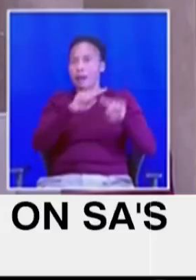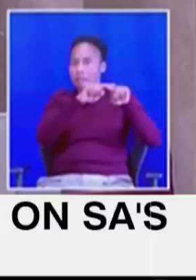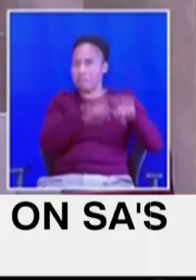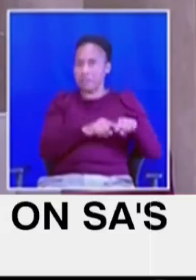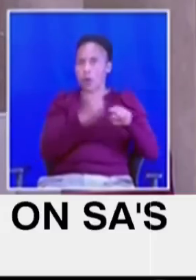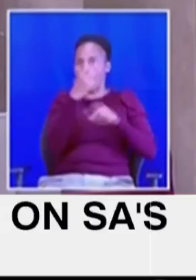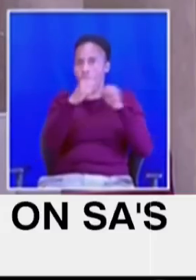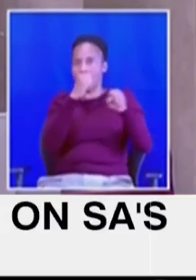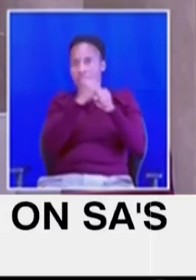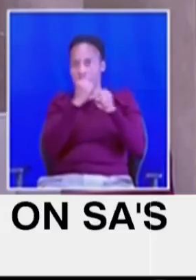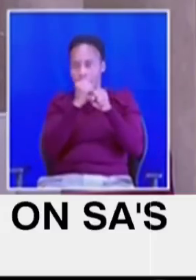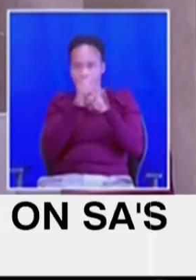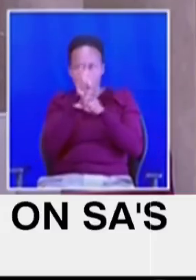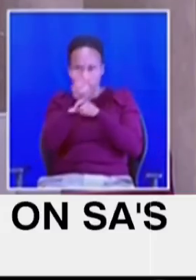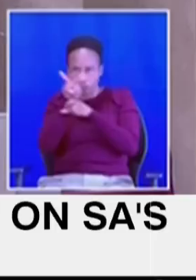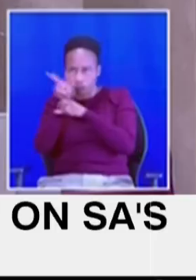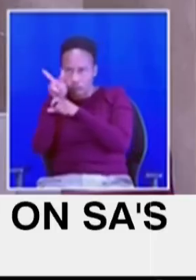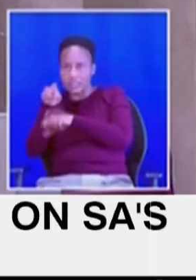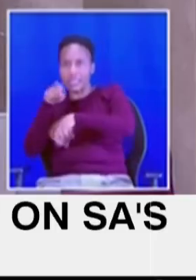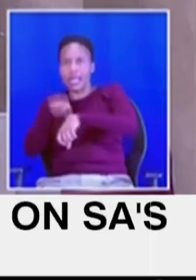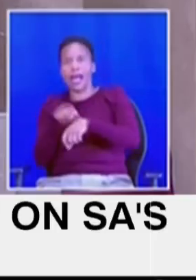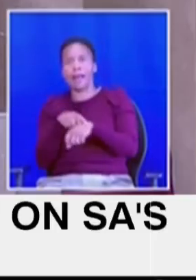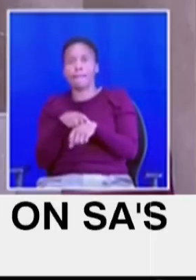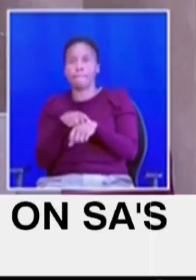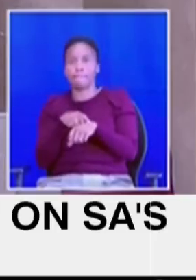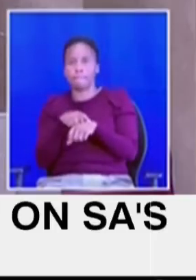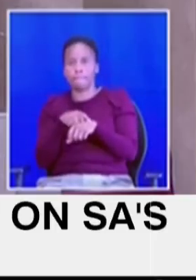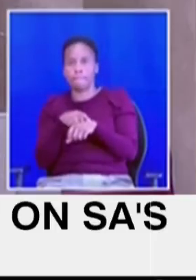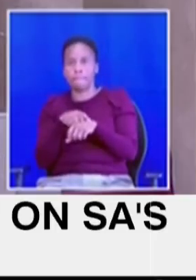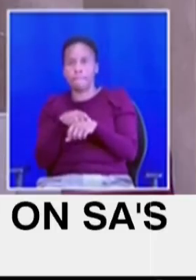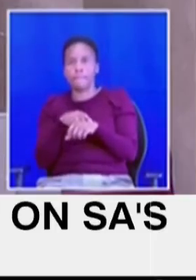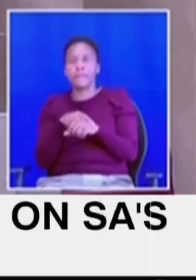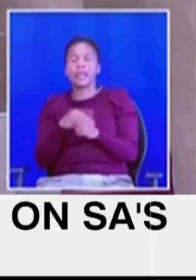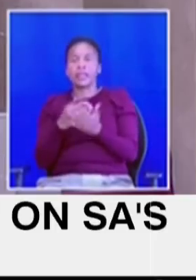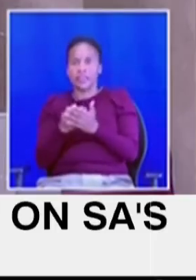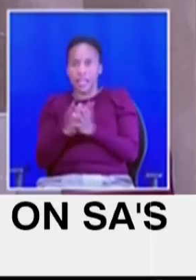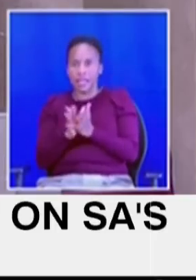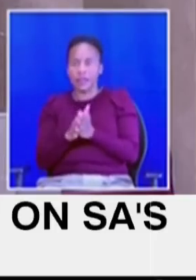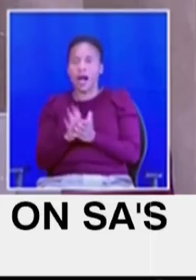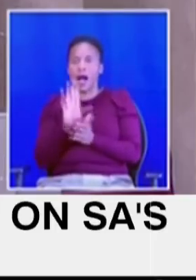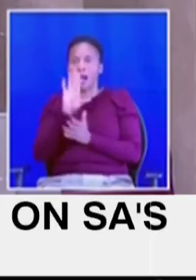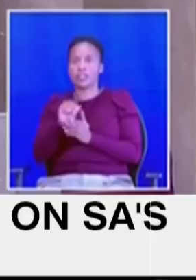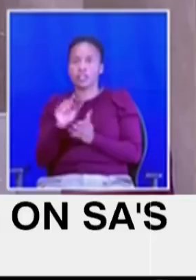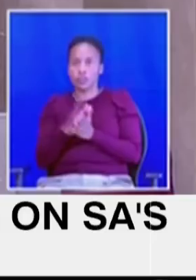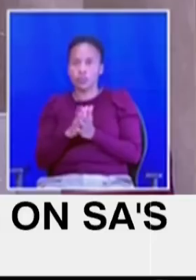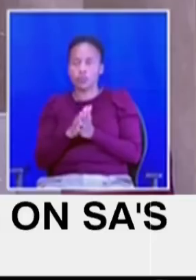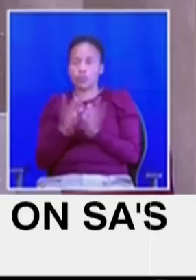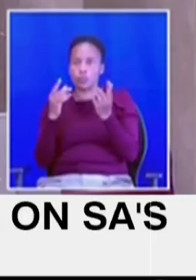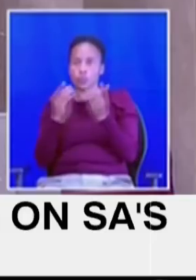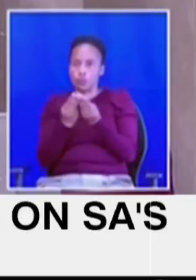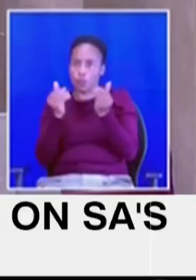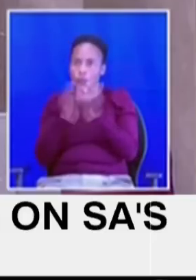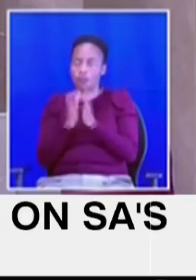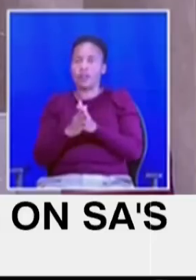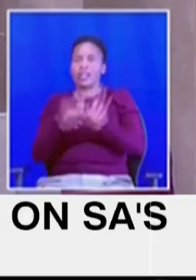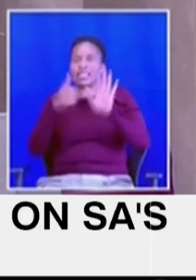the country to address 67 of the recommended actions.